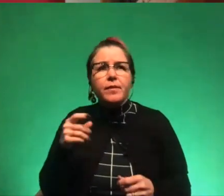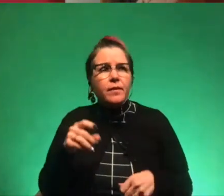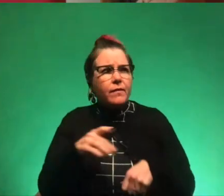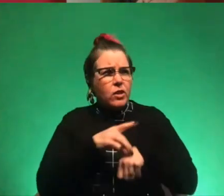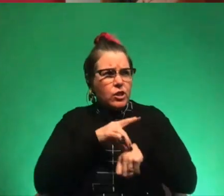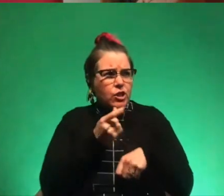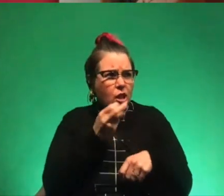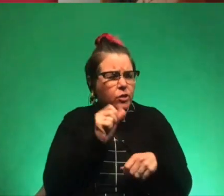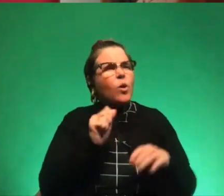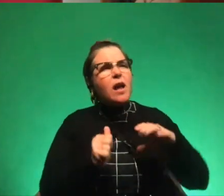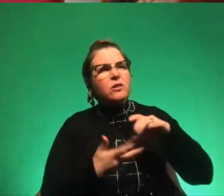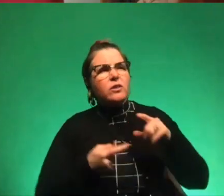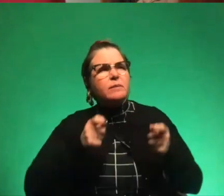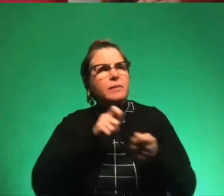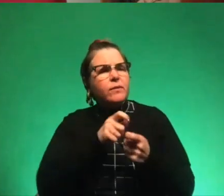into Antarctic geology?